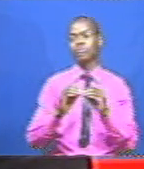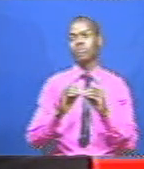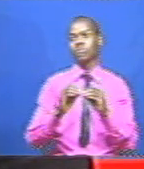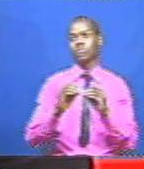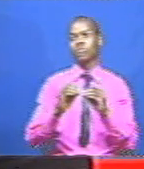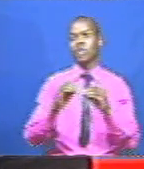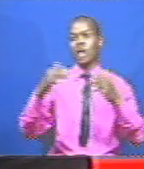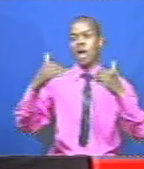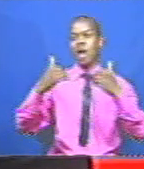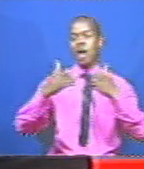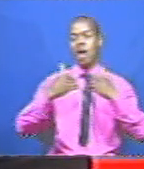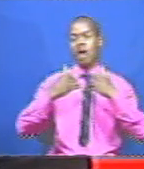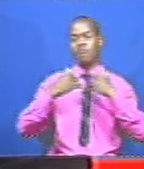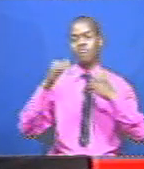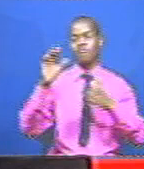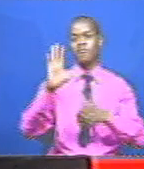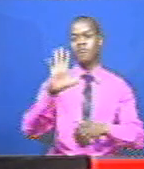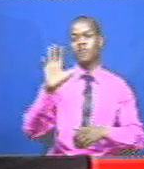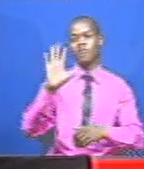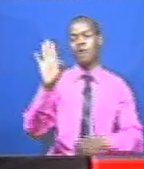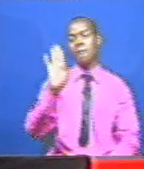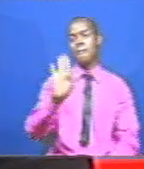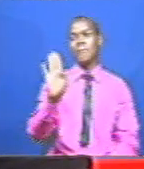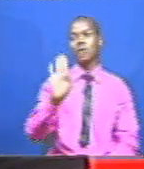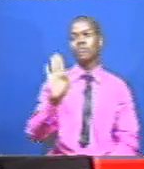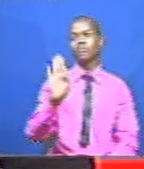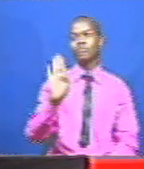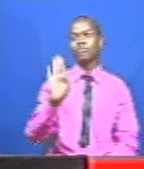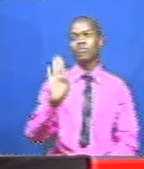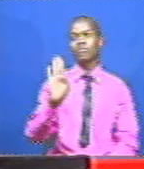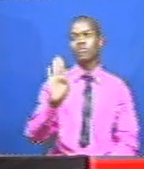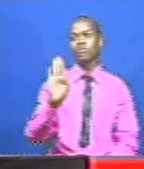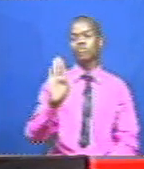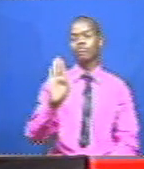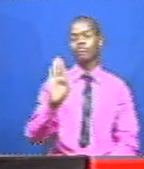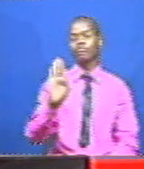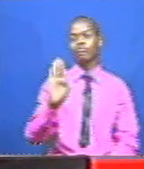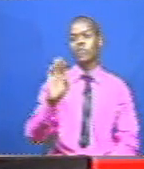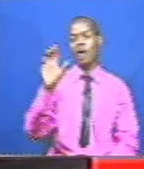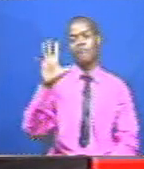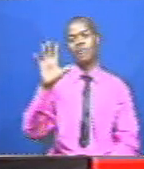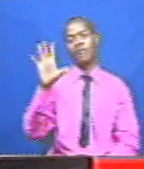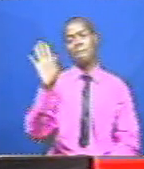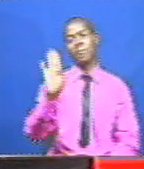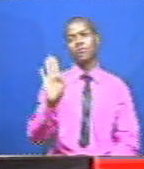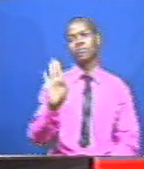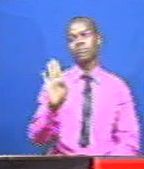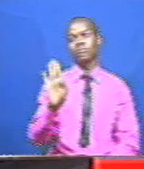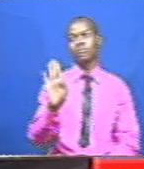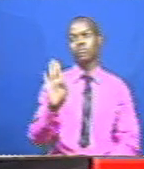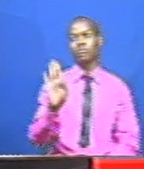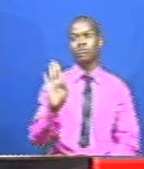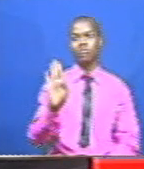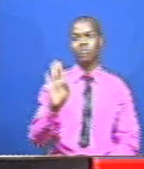they have a total of 55 billion, just above 55 billion, okay? Now,